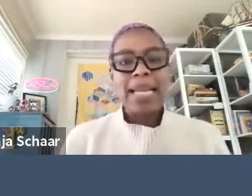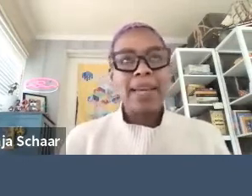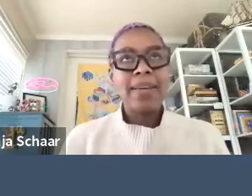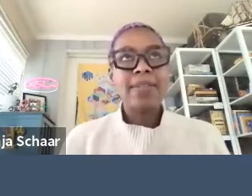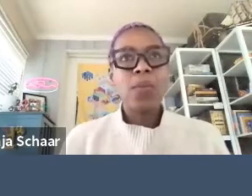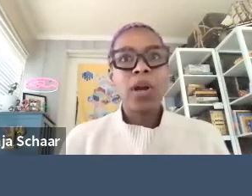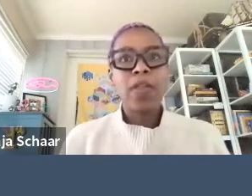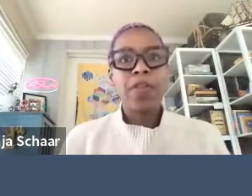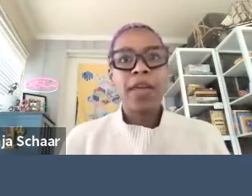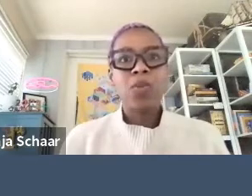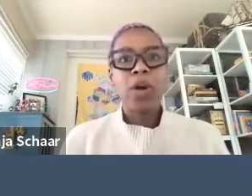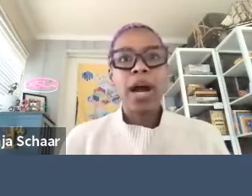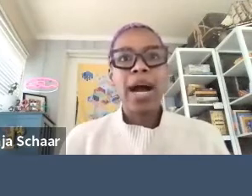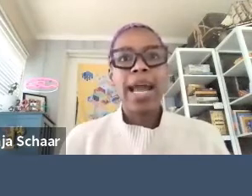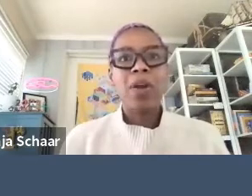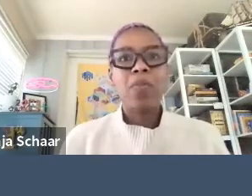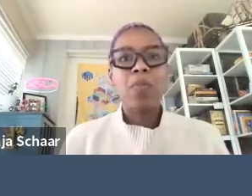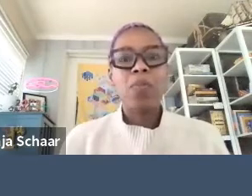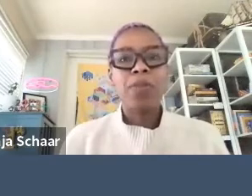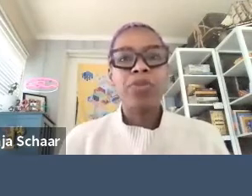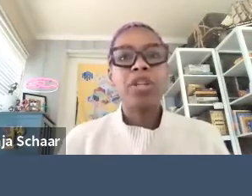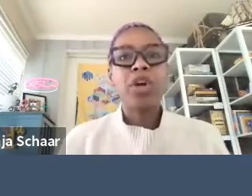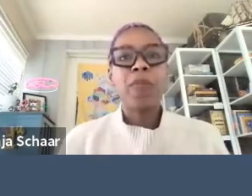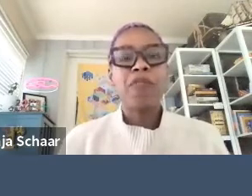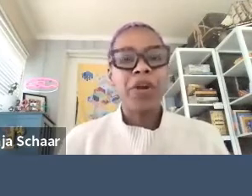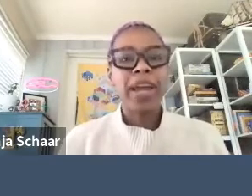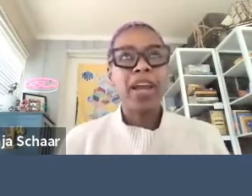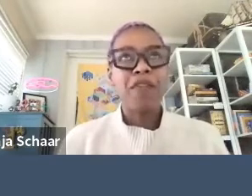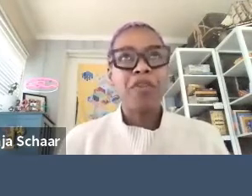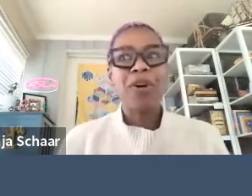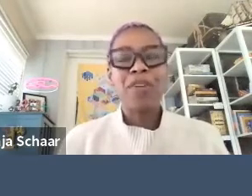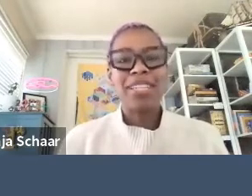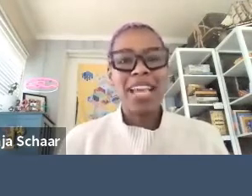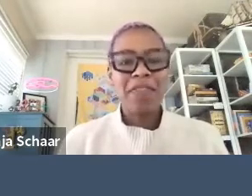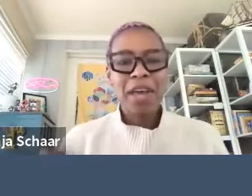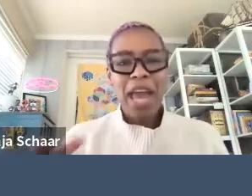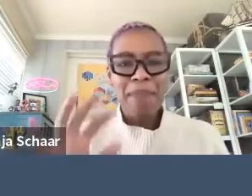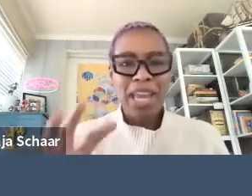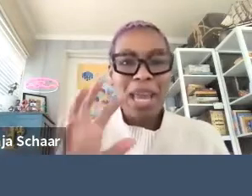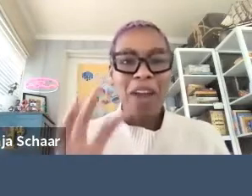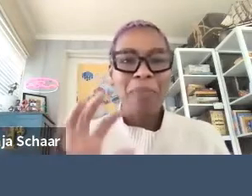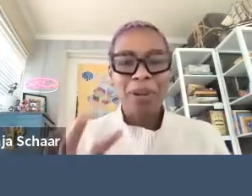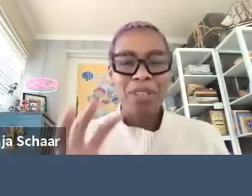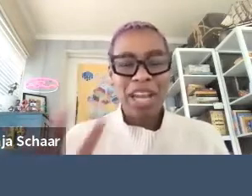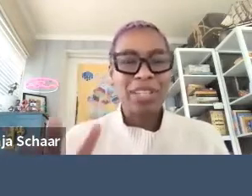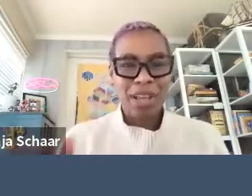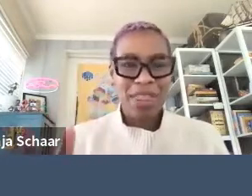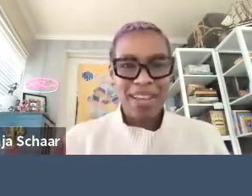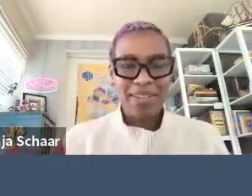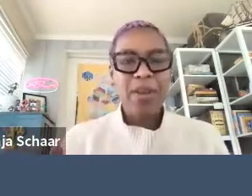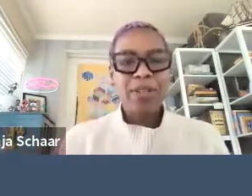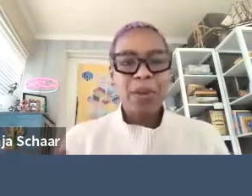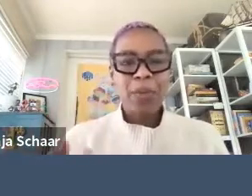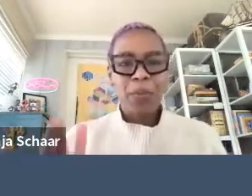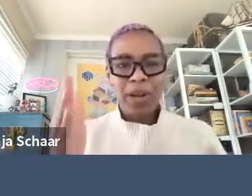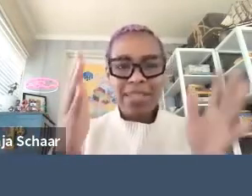But it is one of the things where the students are very comfortable and very safe and making incremental changes on